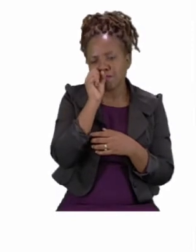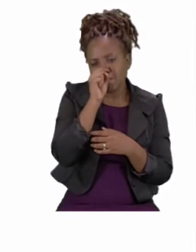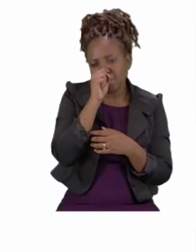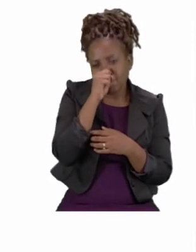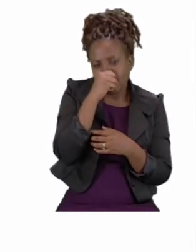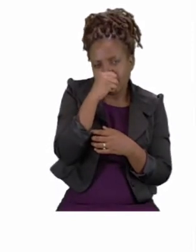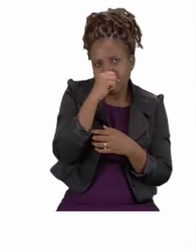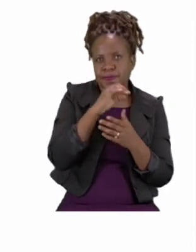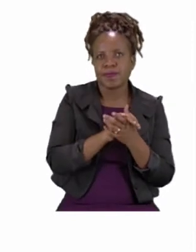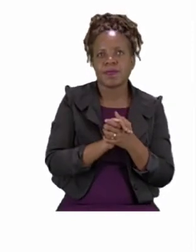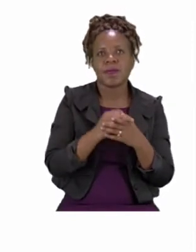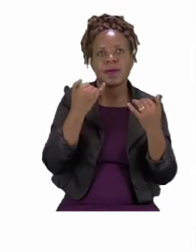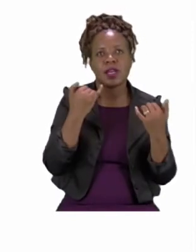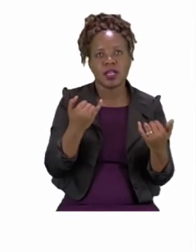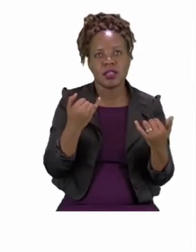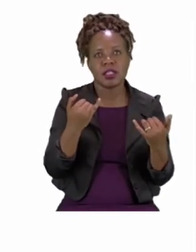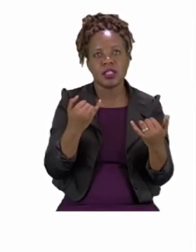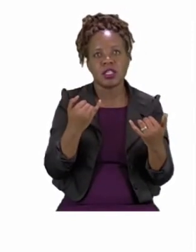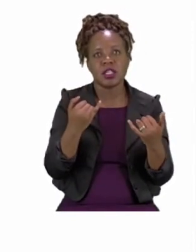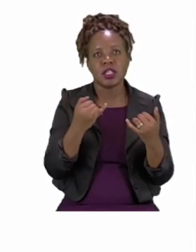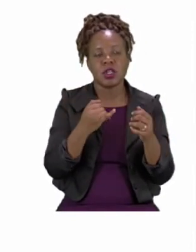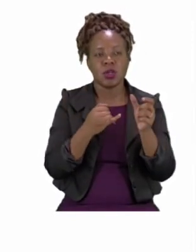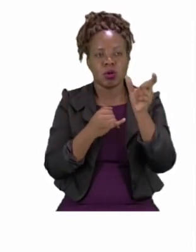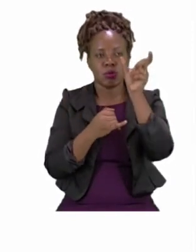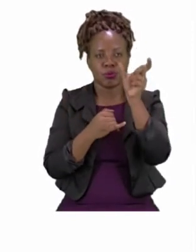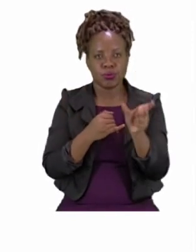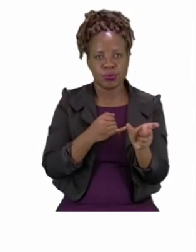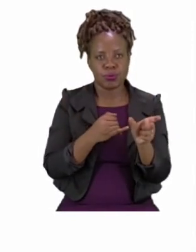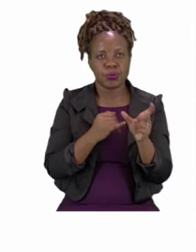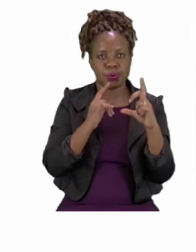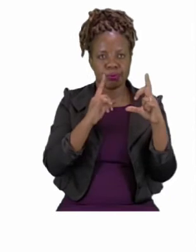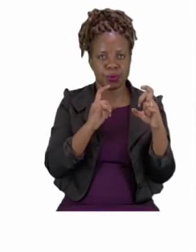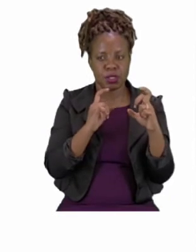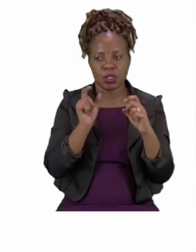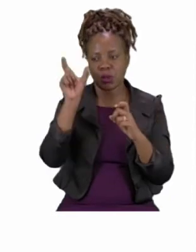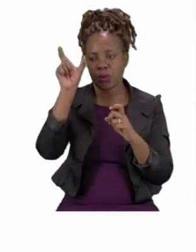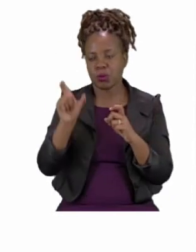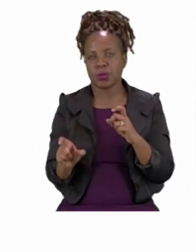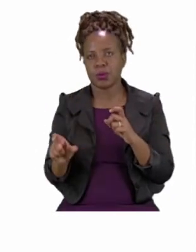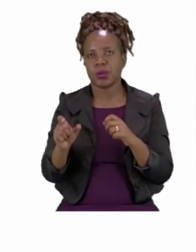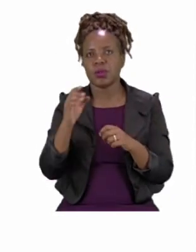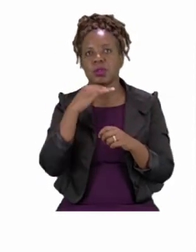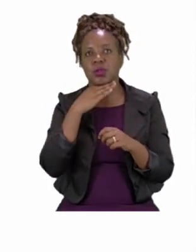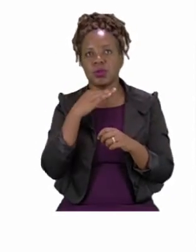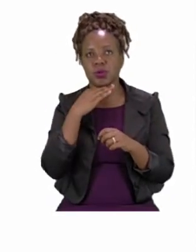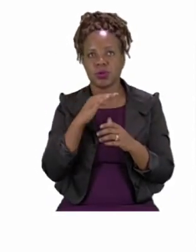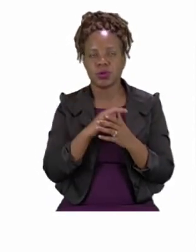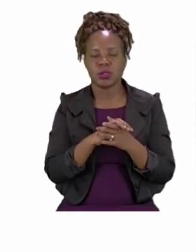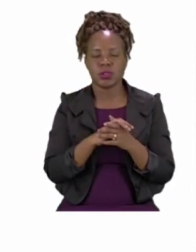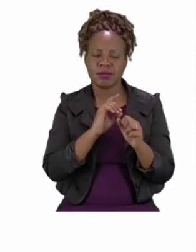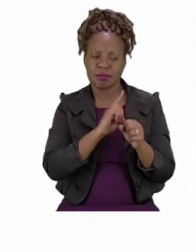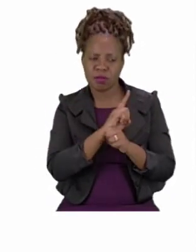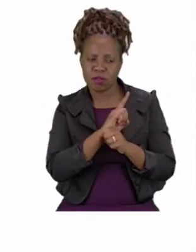to match the picture with the story. So, first, we need to take a look at the